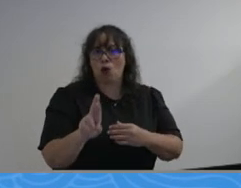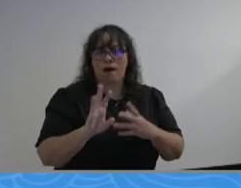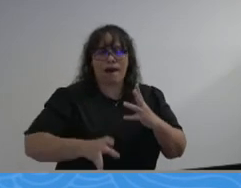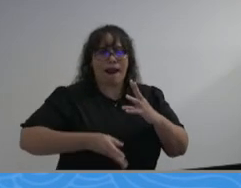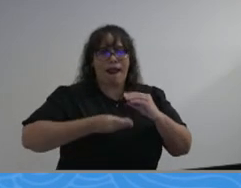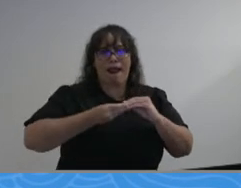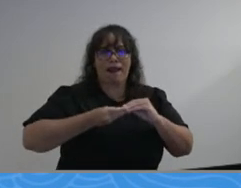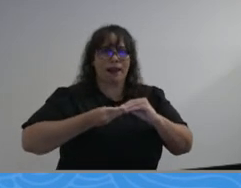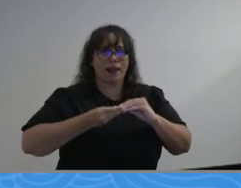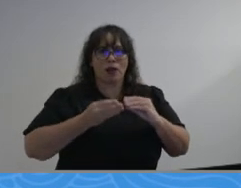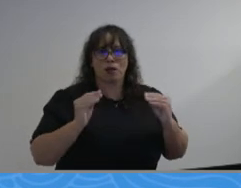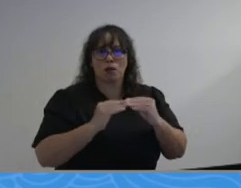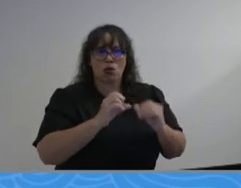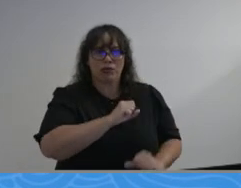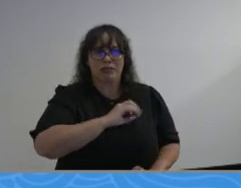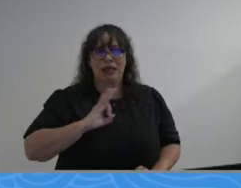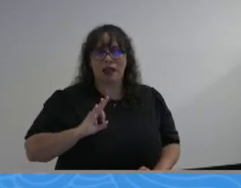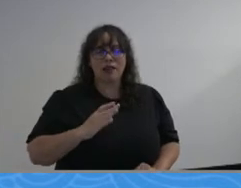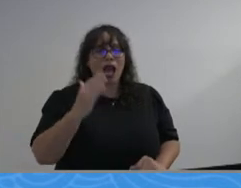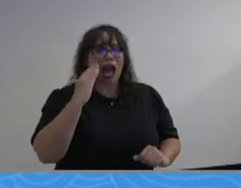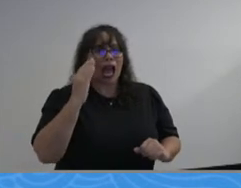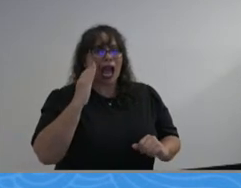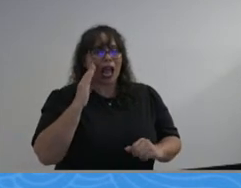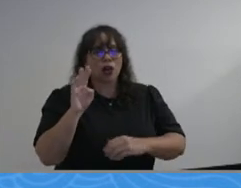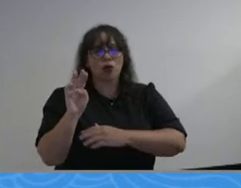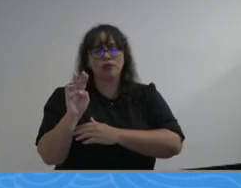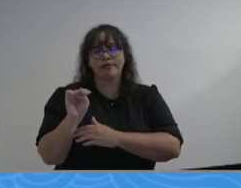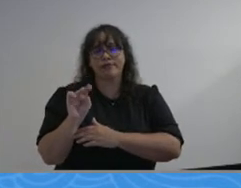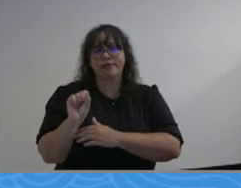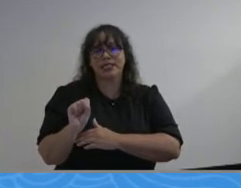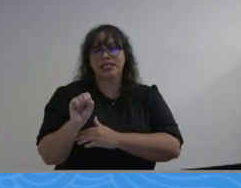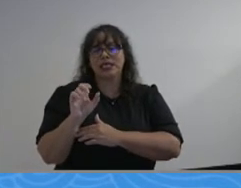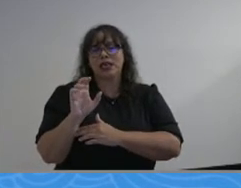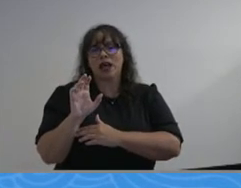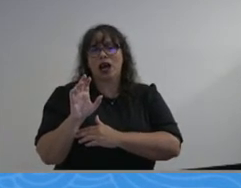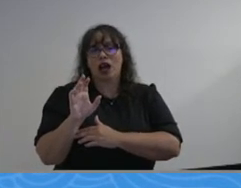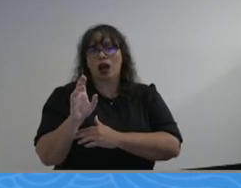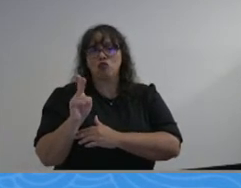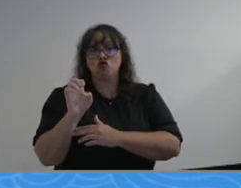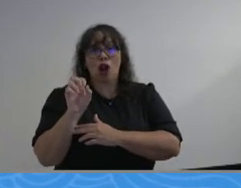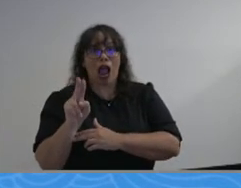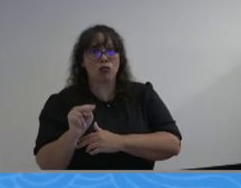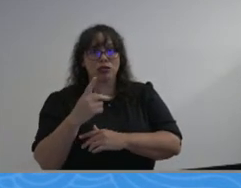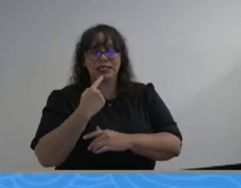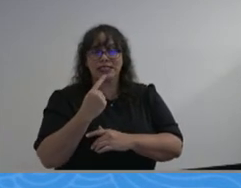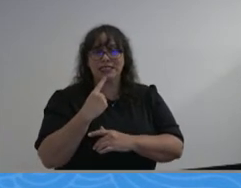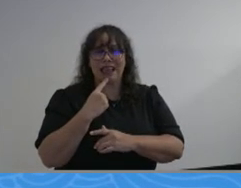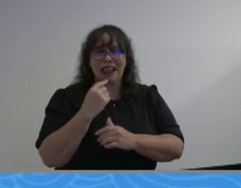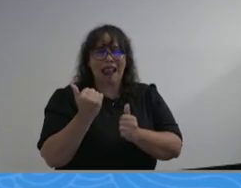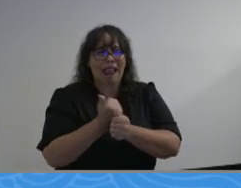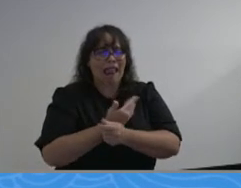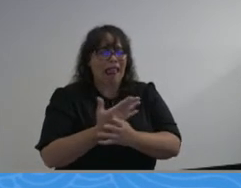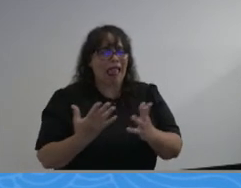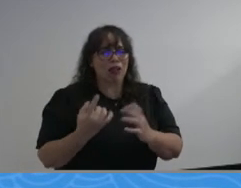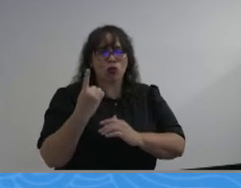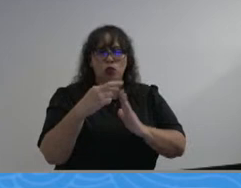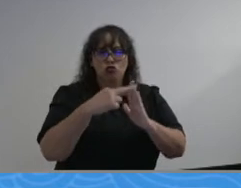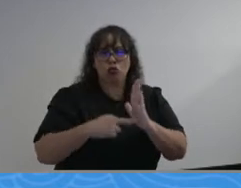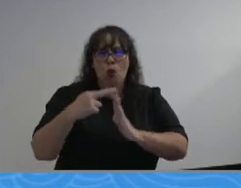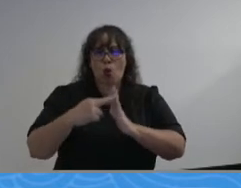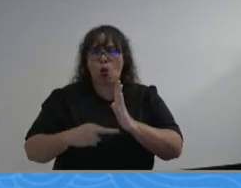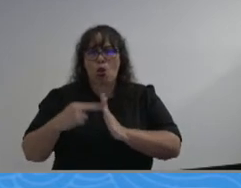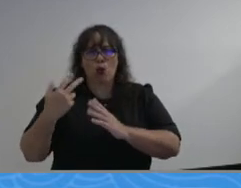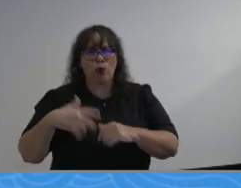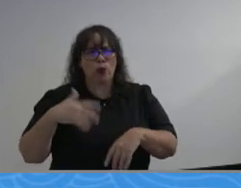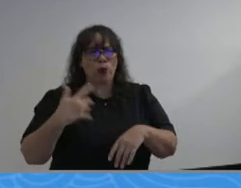adding additional staff. I know that, as Ms. Brown said, you know, every role is being stretched to its thinnest. Well,